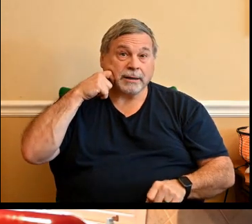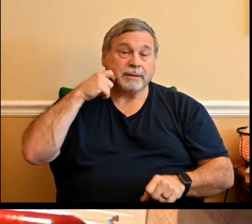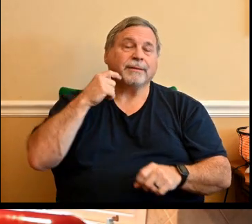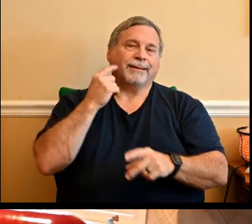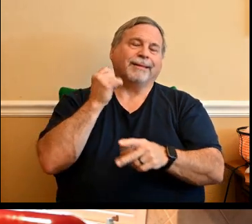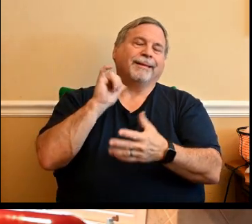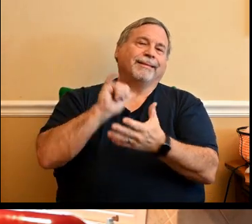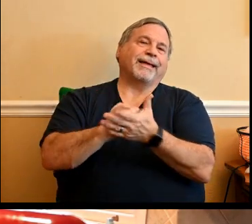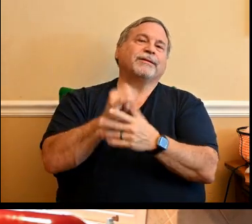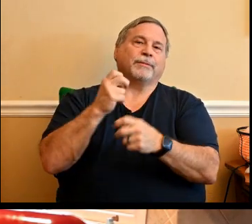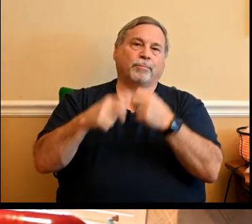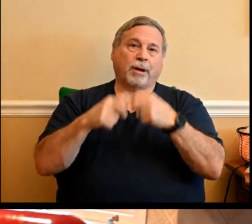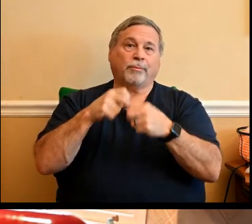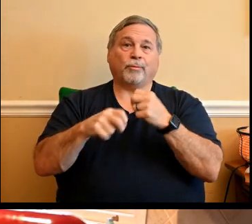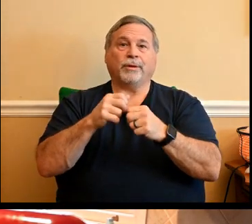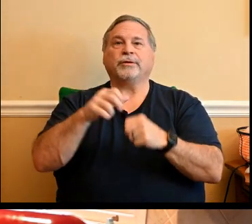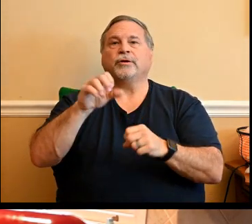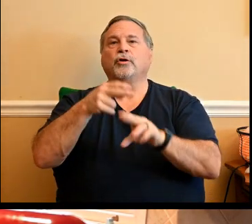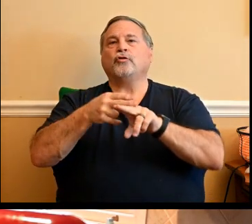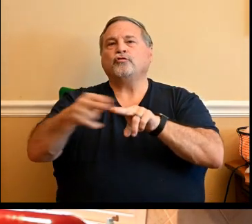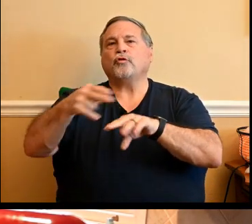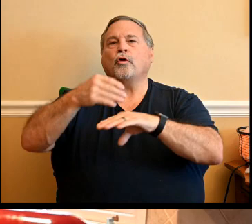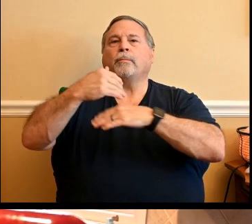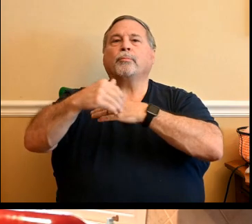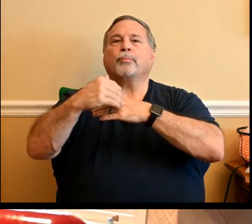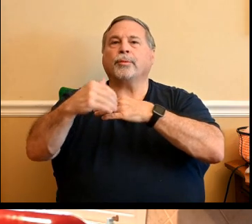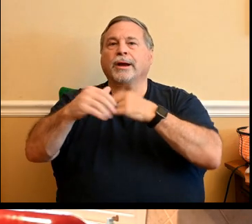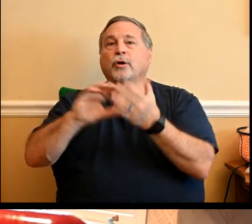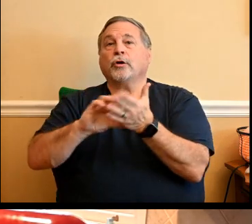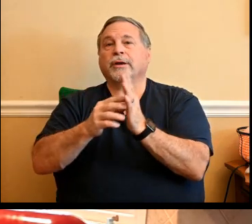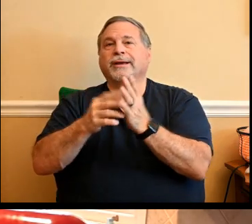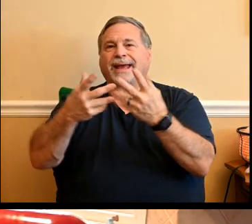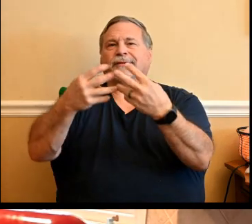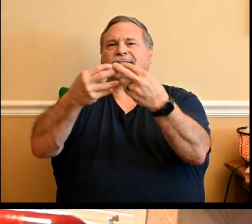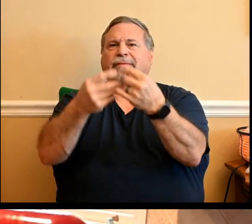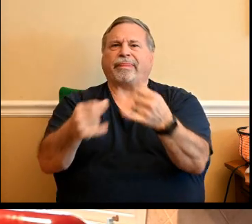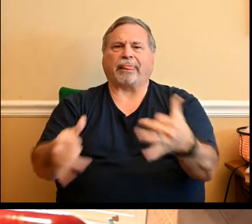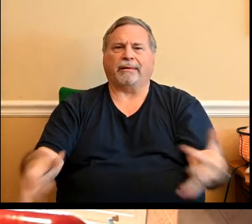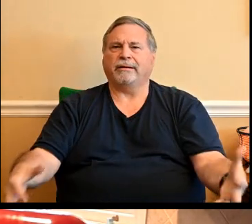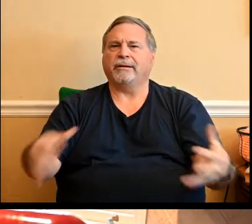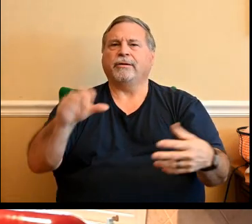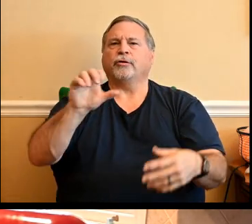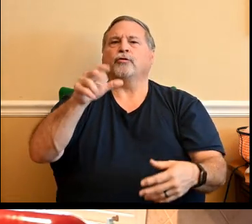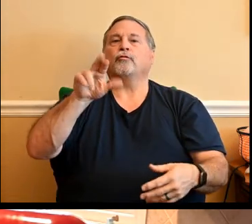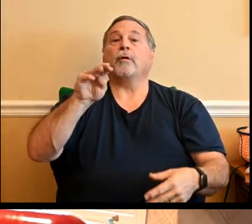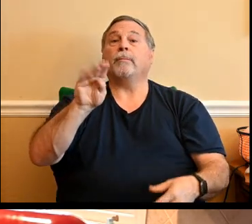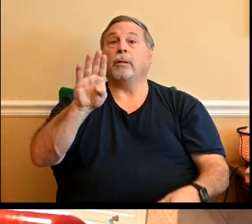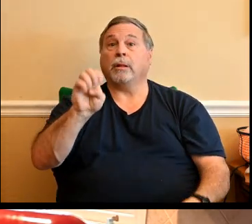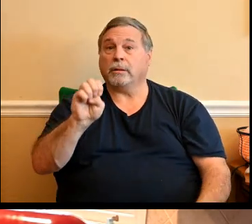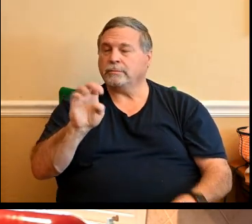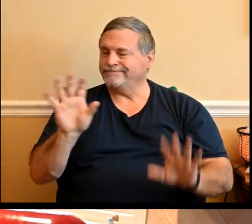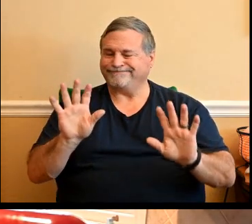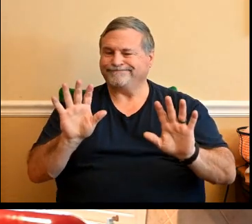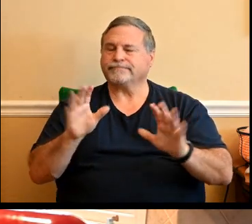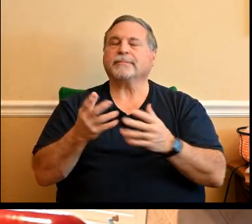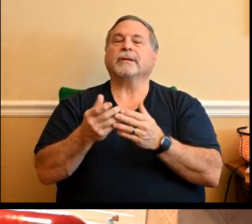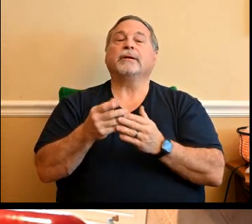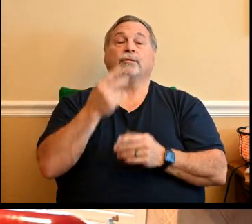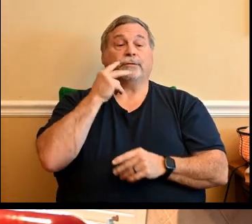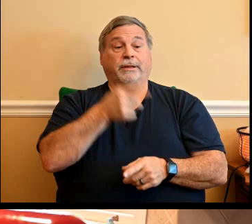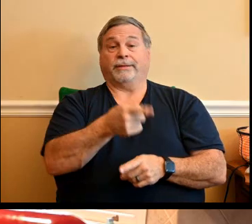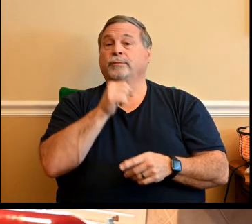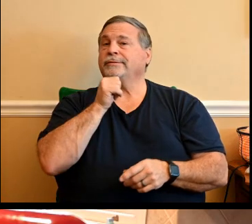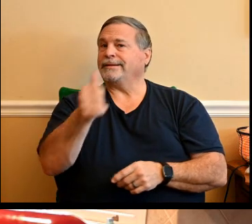So that's the problem you have when you're doing shortbreads. You can get it too dry and it just crumbles. So this, as you see, didn't crumble apart in my hand.